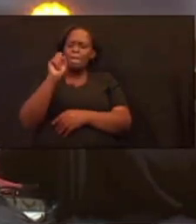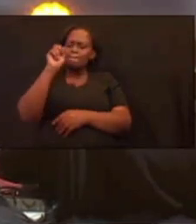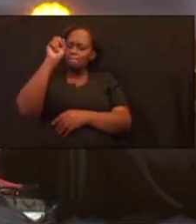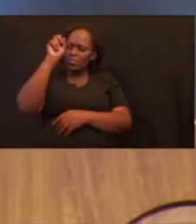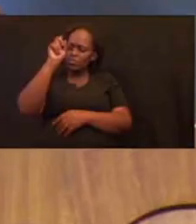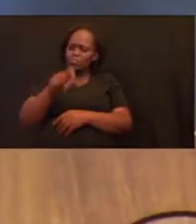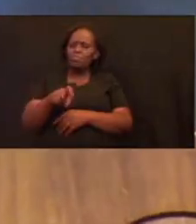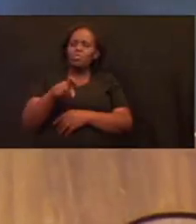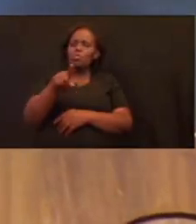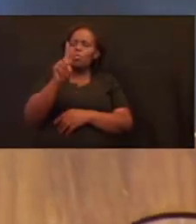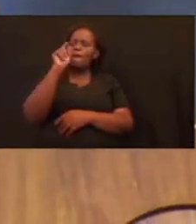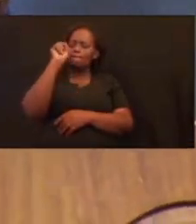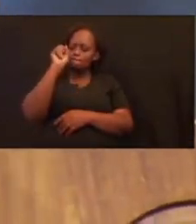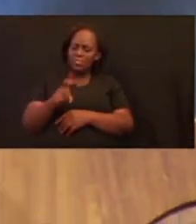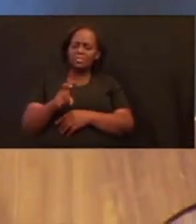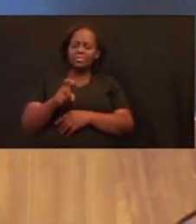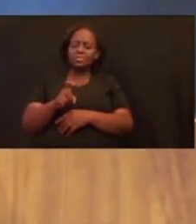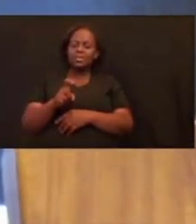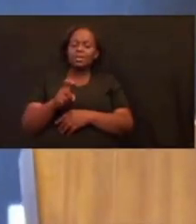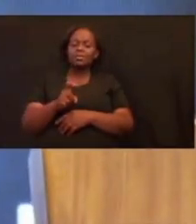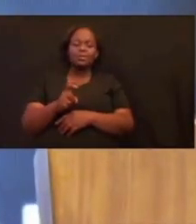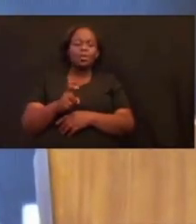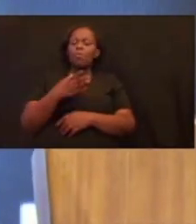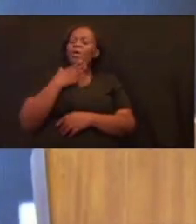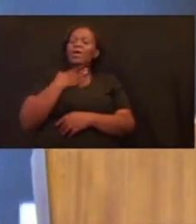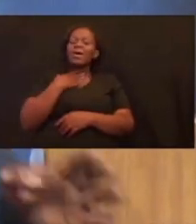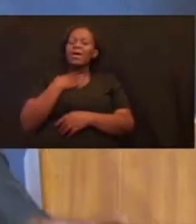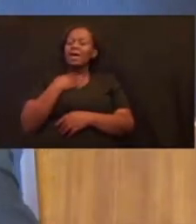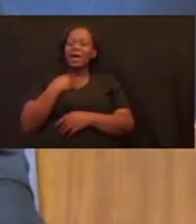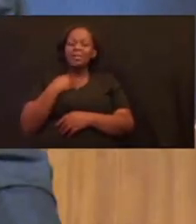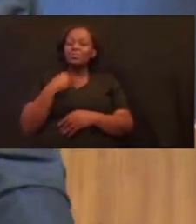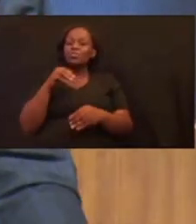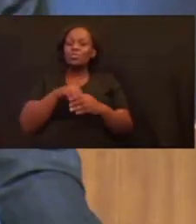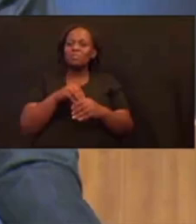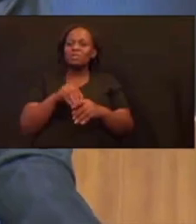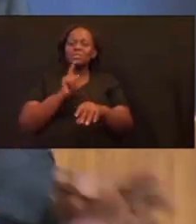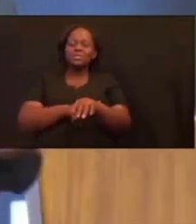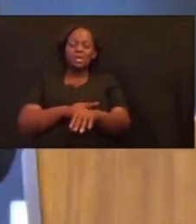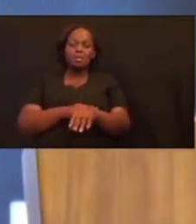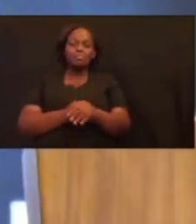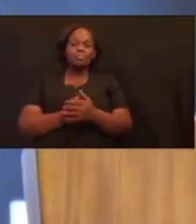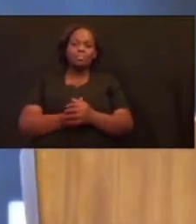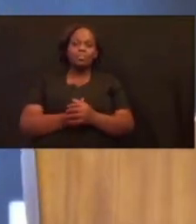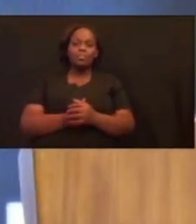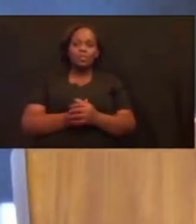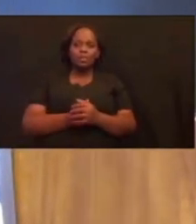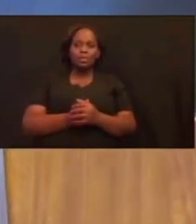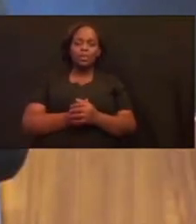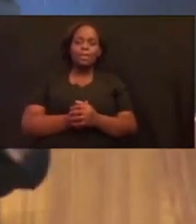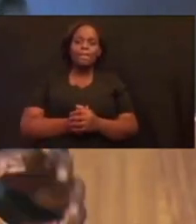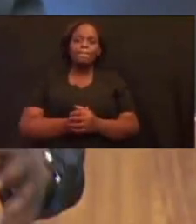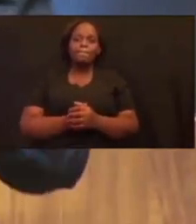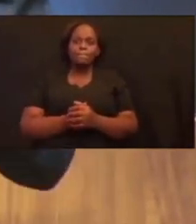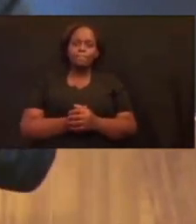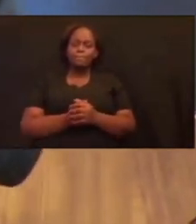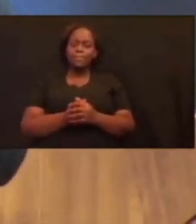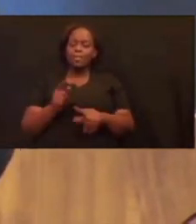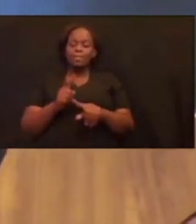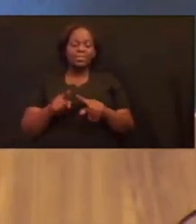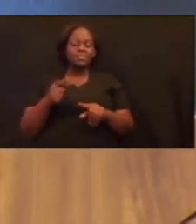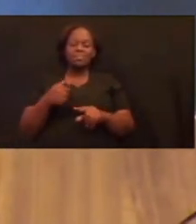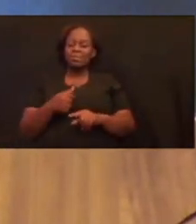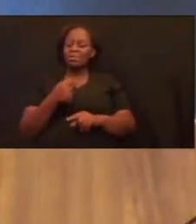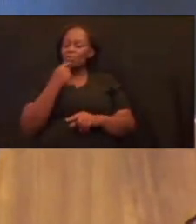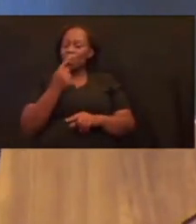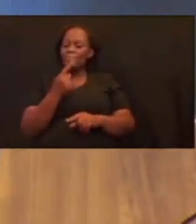I know we live in a generation where we're in a rush to do everything, justifiably so, because of the times that we live in. But let me tell you, the sacrifice